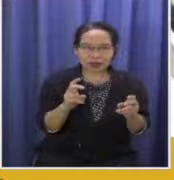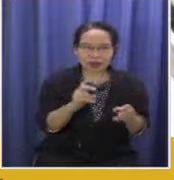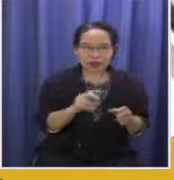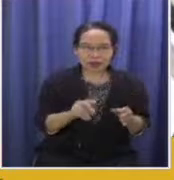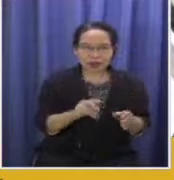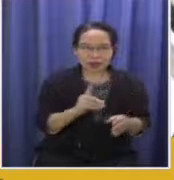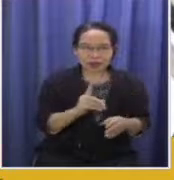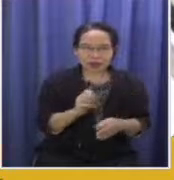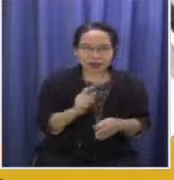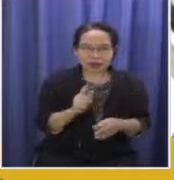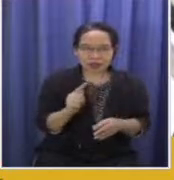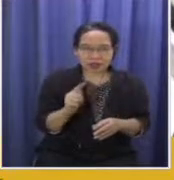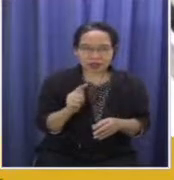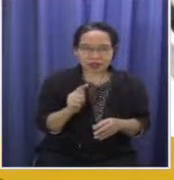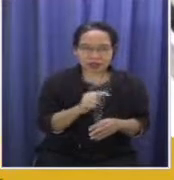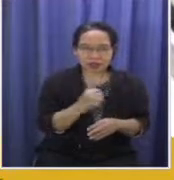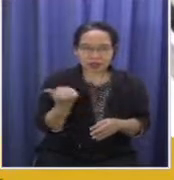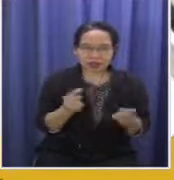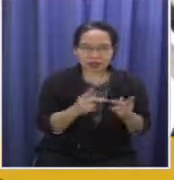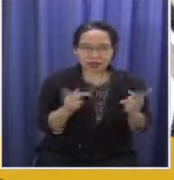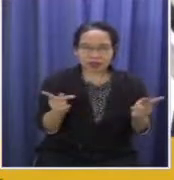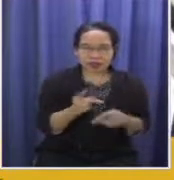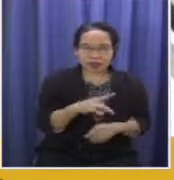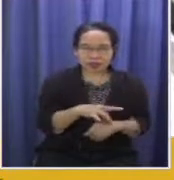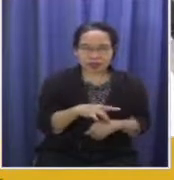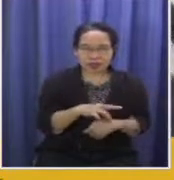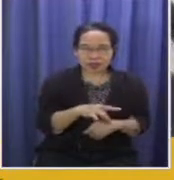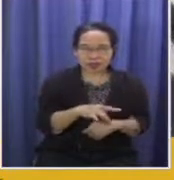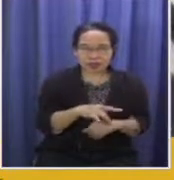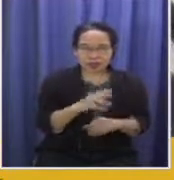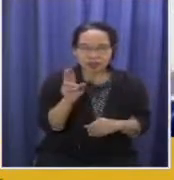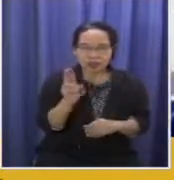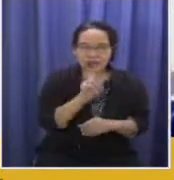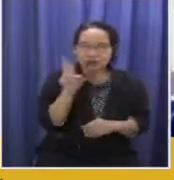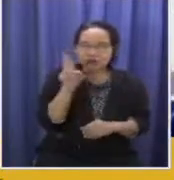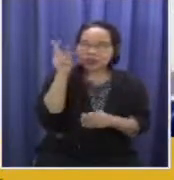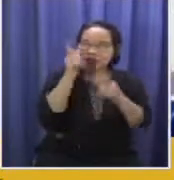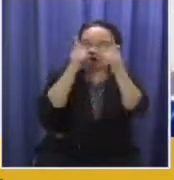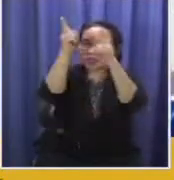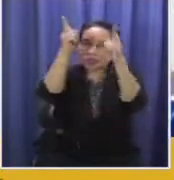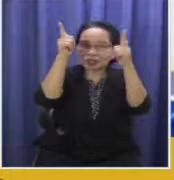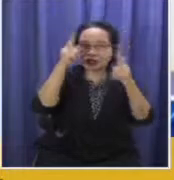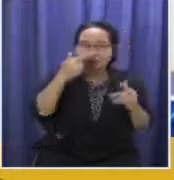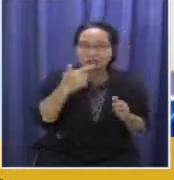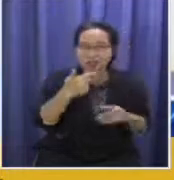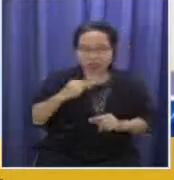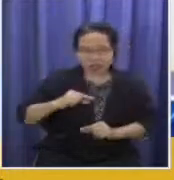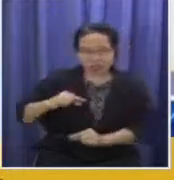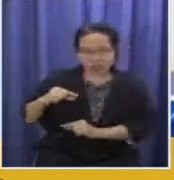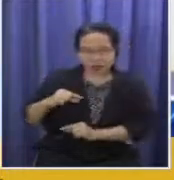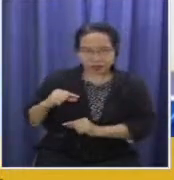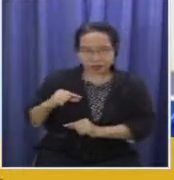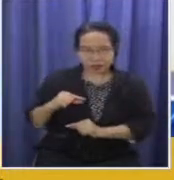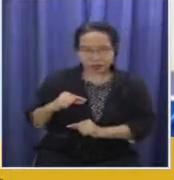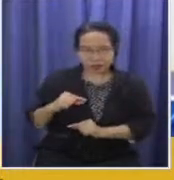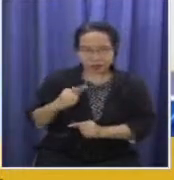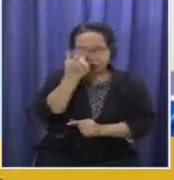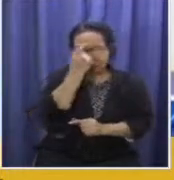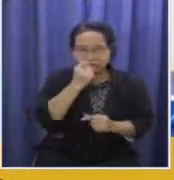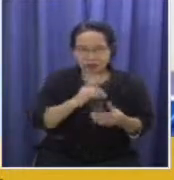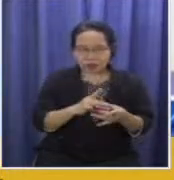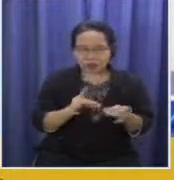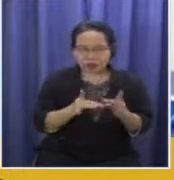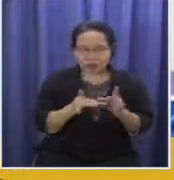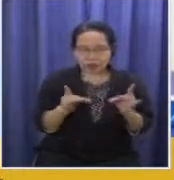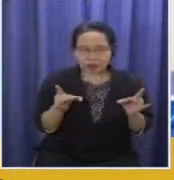deserts, even in other places of the earth, they use the star as a guide. You may recall the story